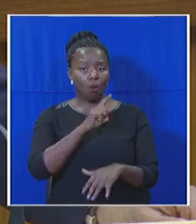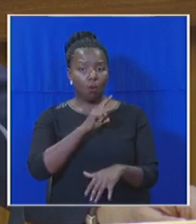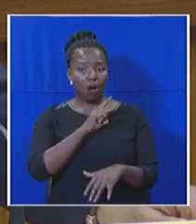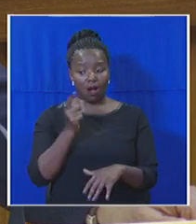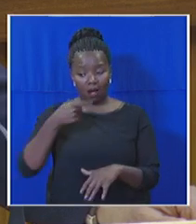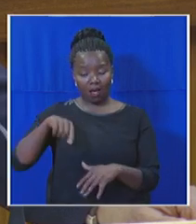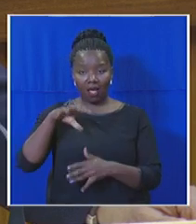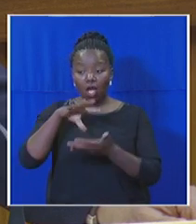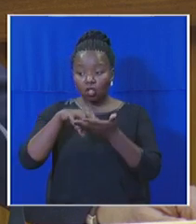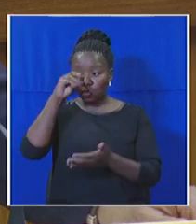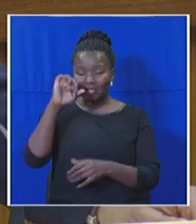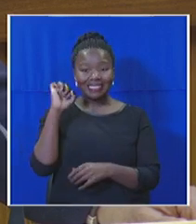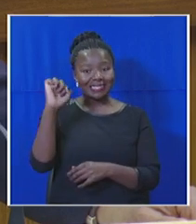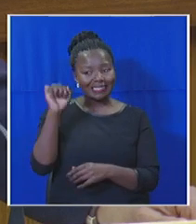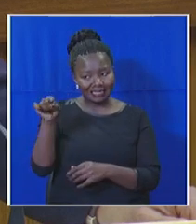the protest.